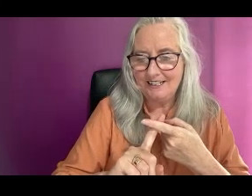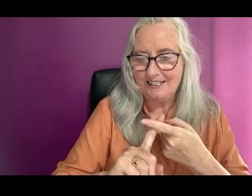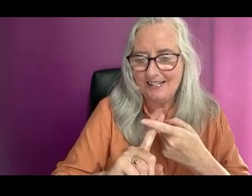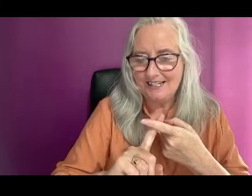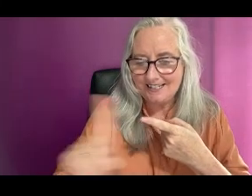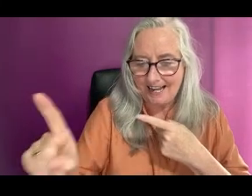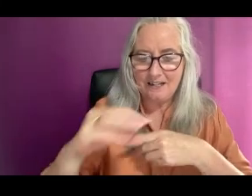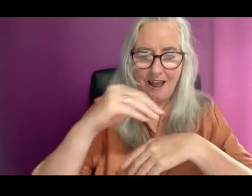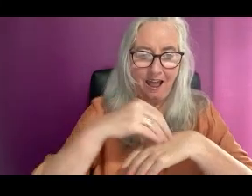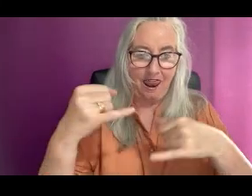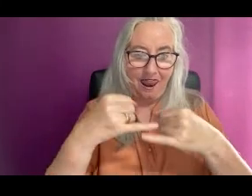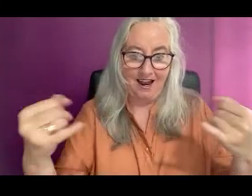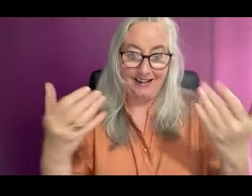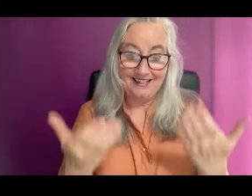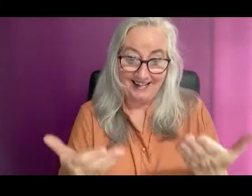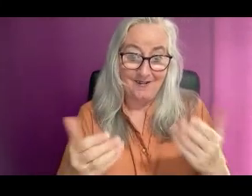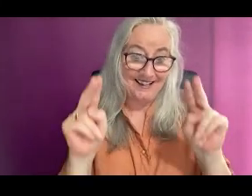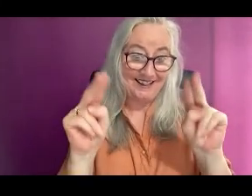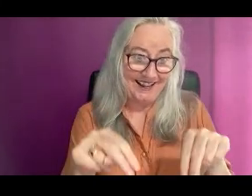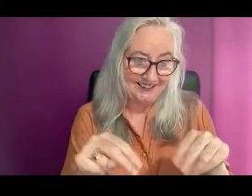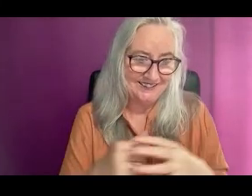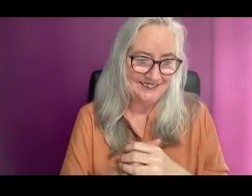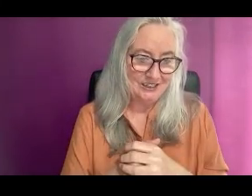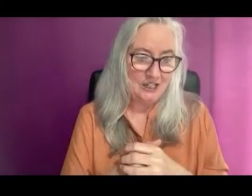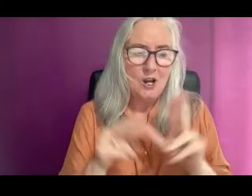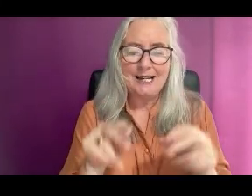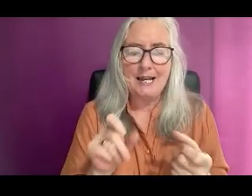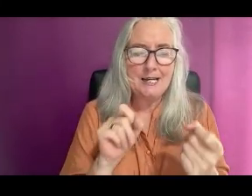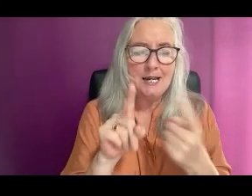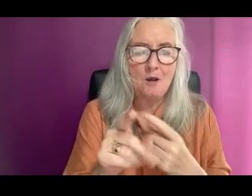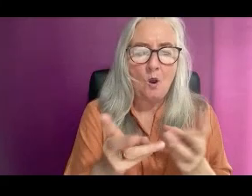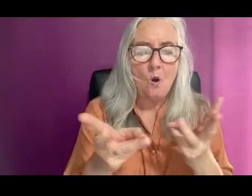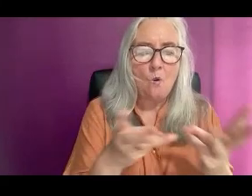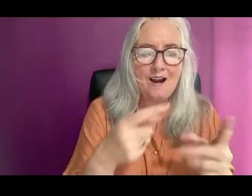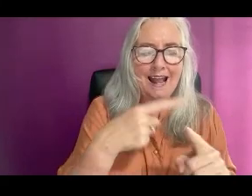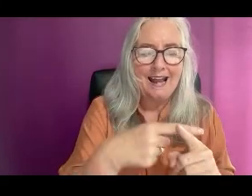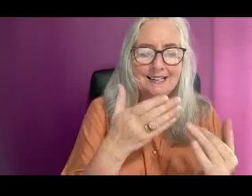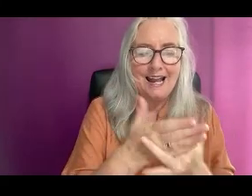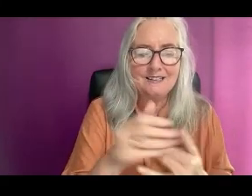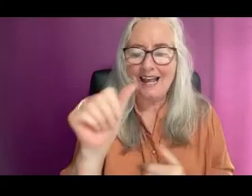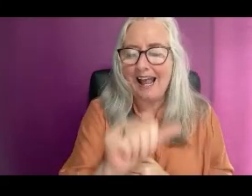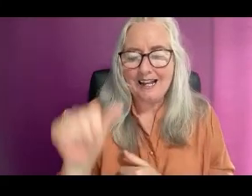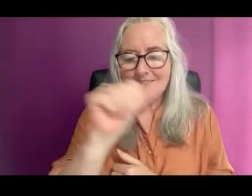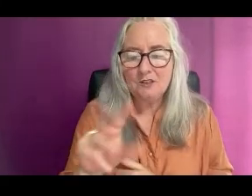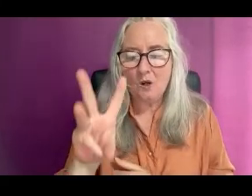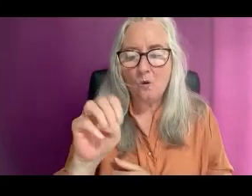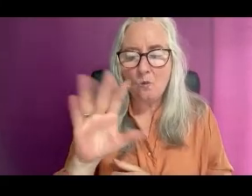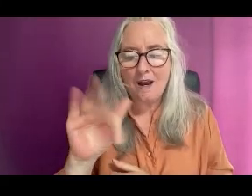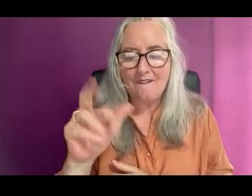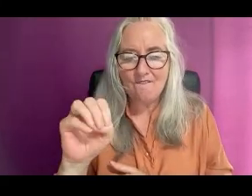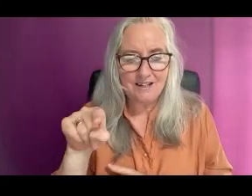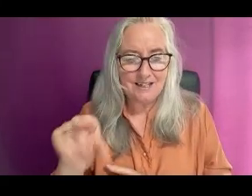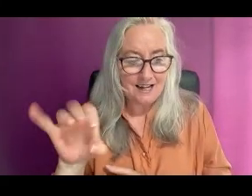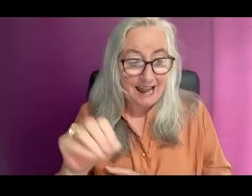online now. So you can email them to workandaccess@welfare.ie, or you can still send them in by post.